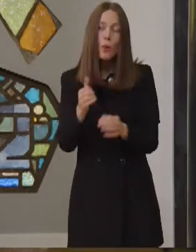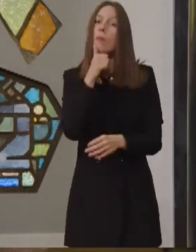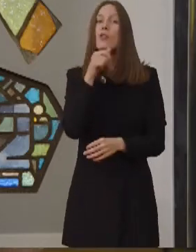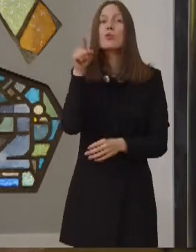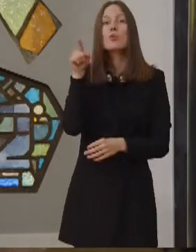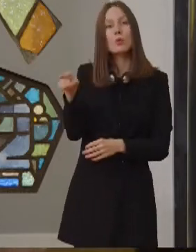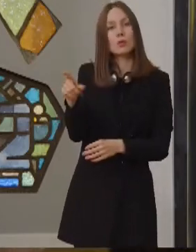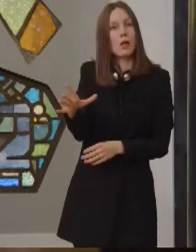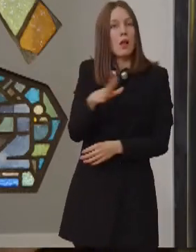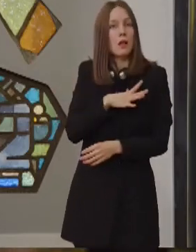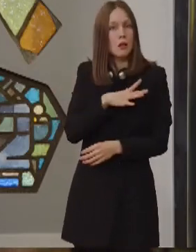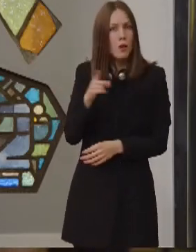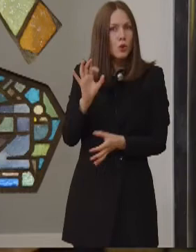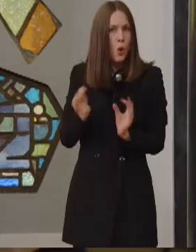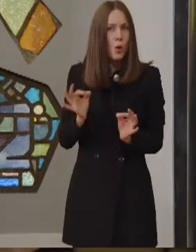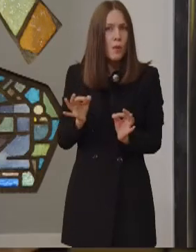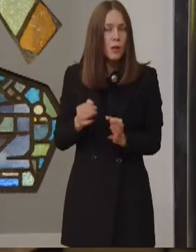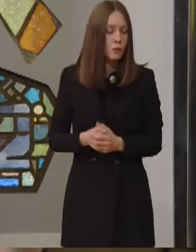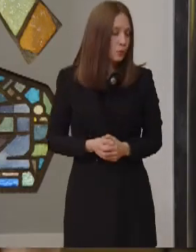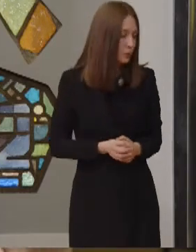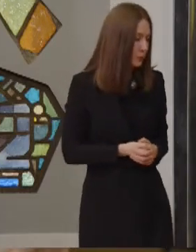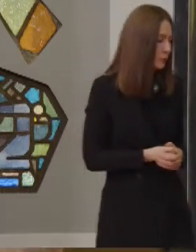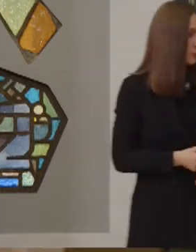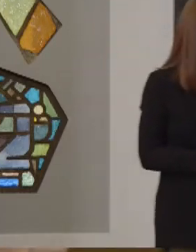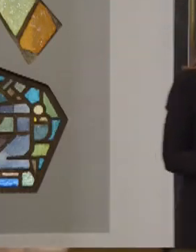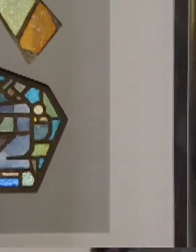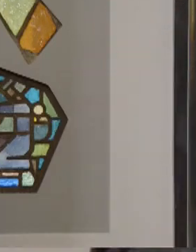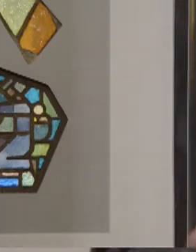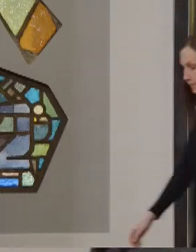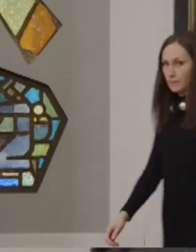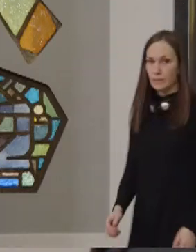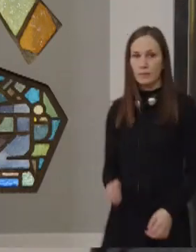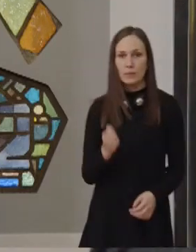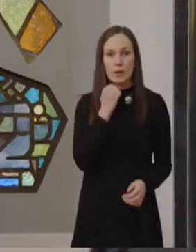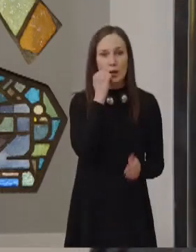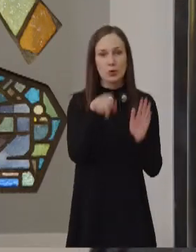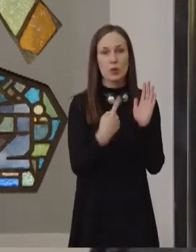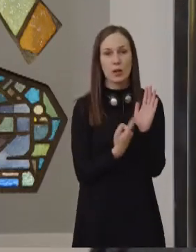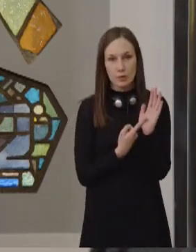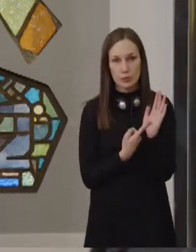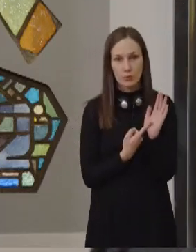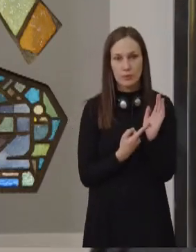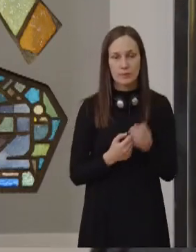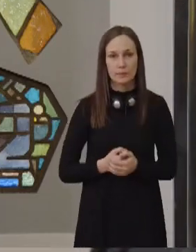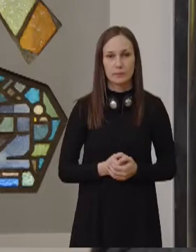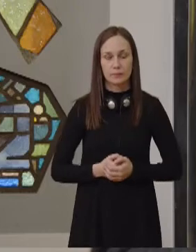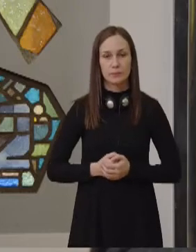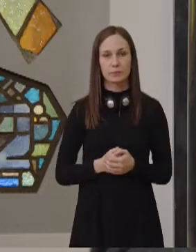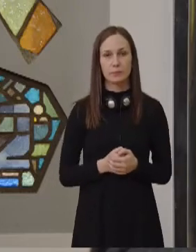normal that I cannot take my child to a hospital? Thank you for the